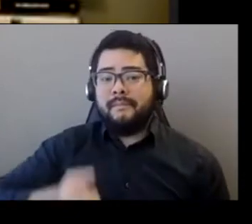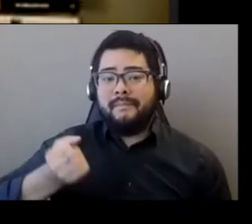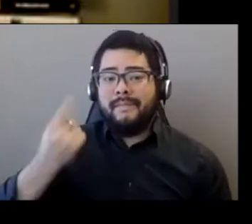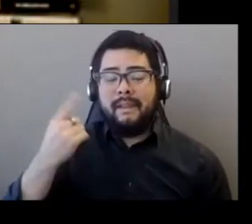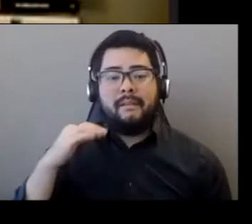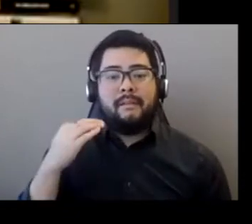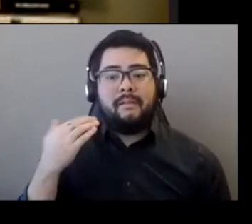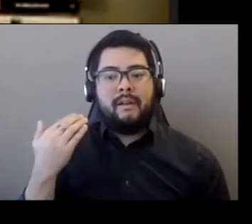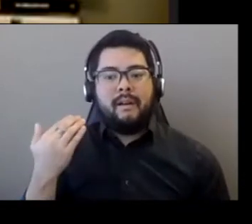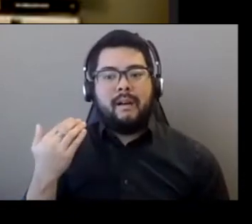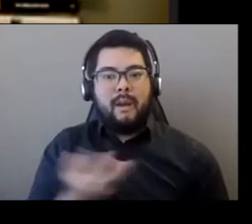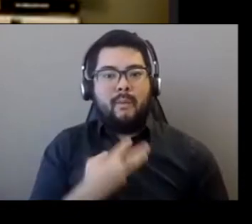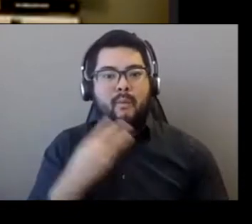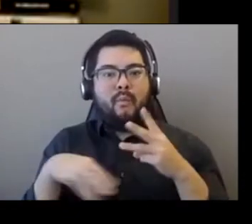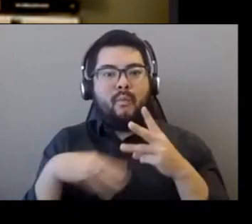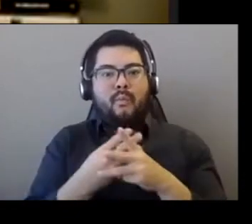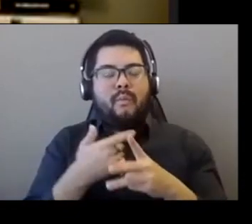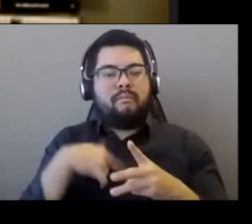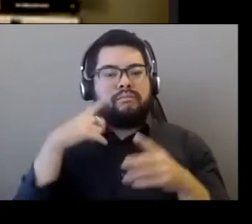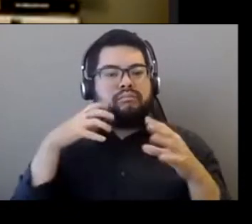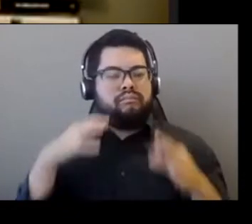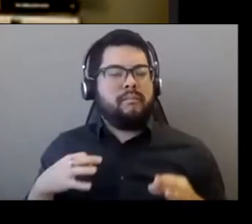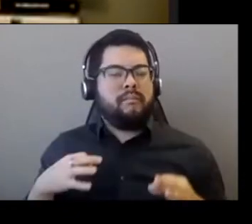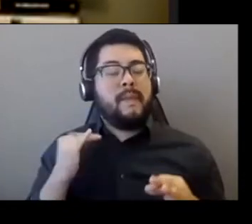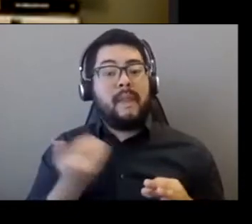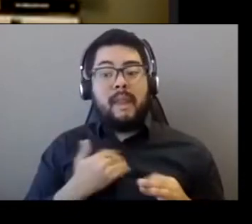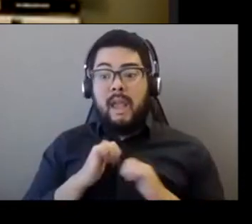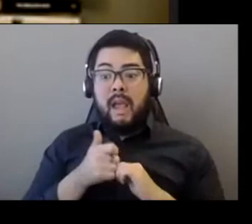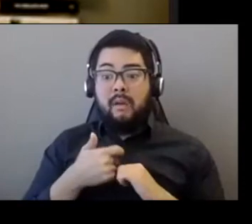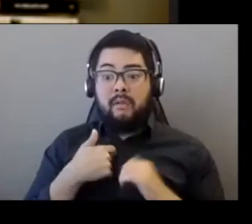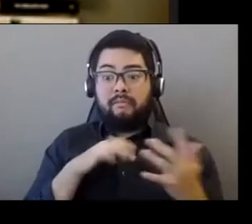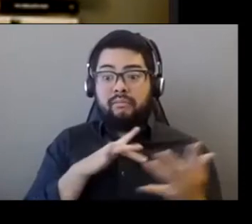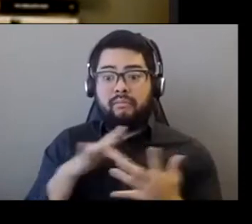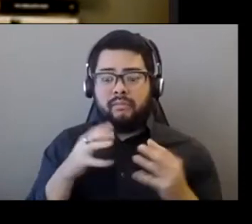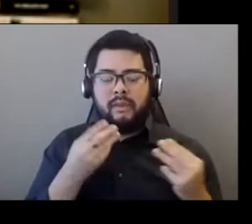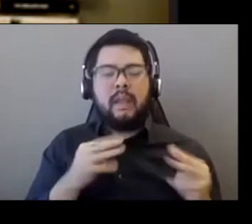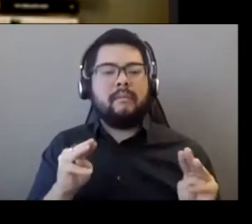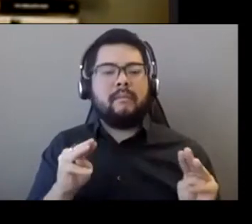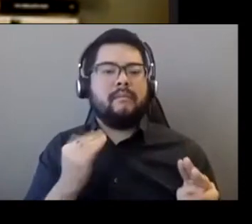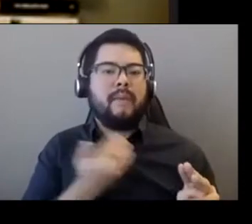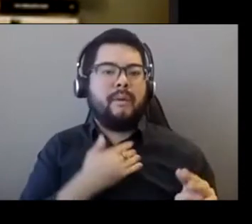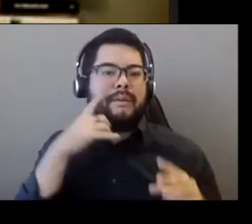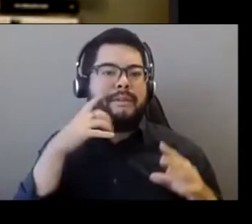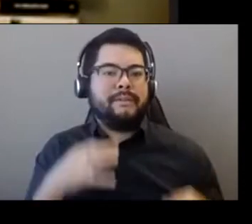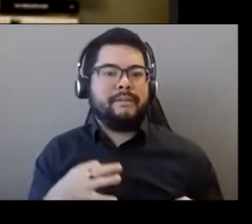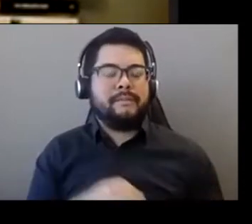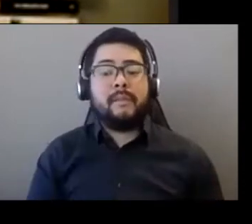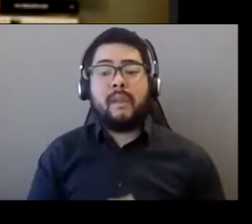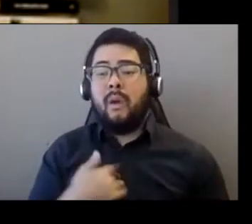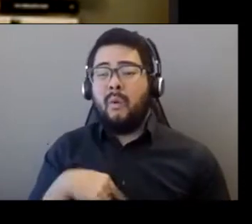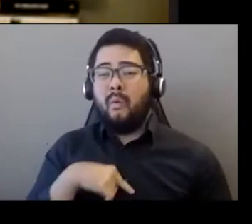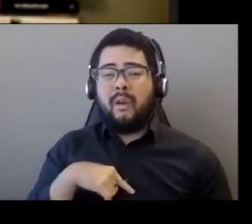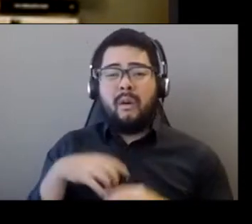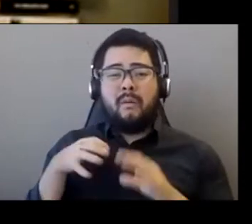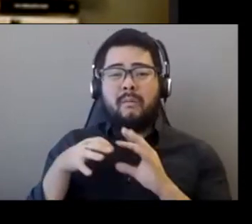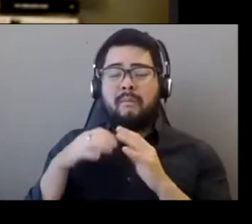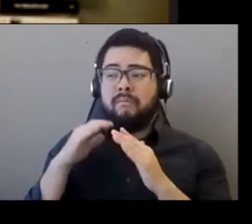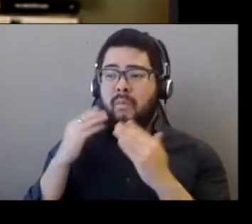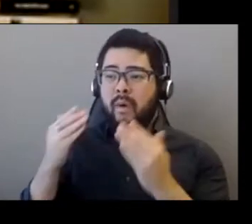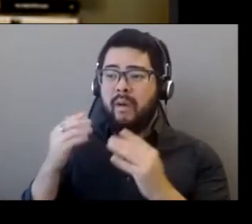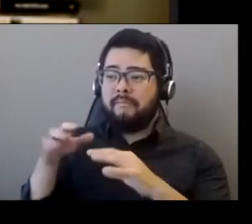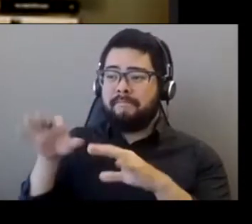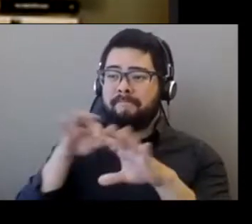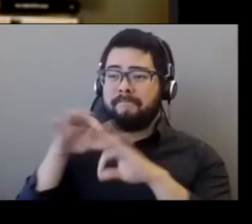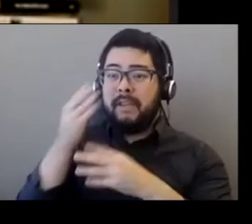work. We are not going to develop a research agenda based on theory. You see, one of the things I